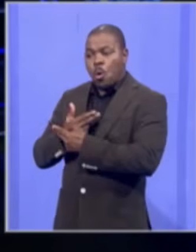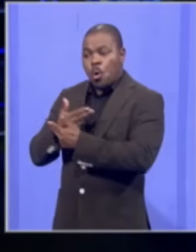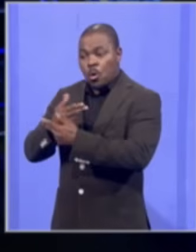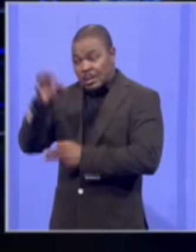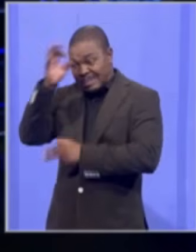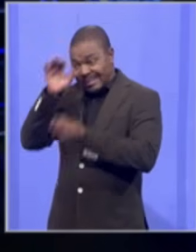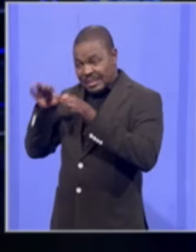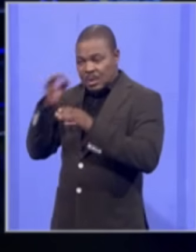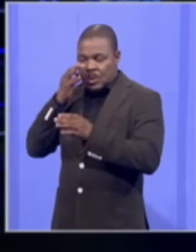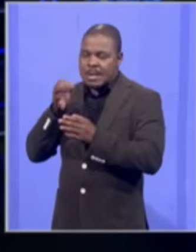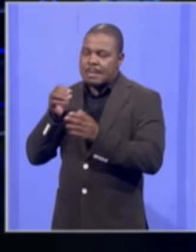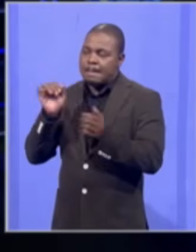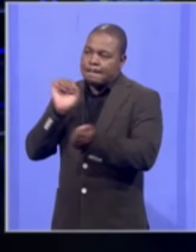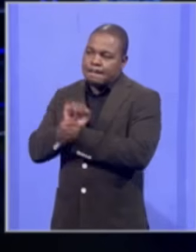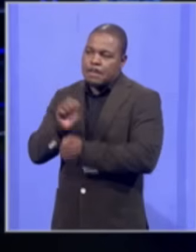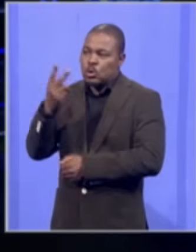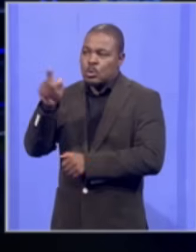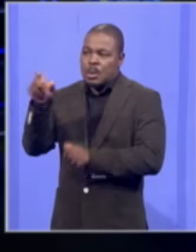tshwerwe batho ba babedi.